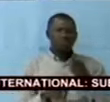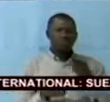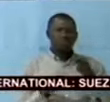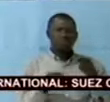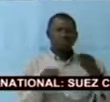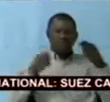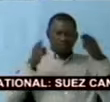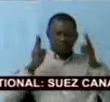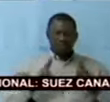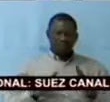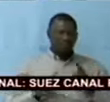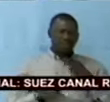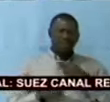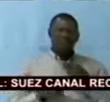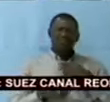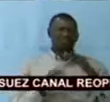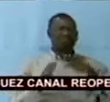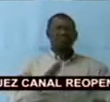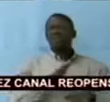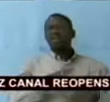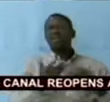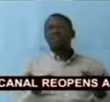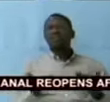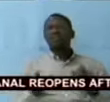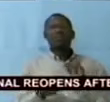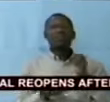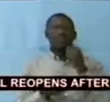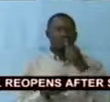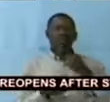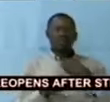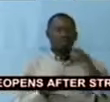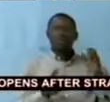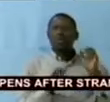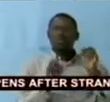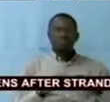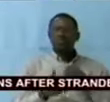do could be achieved by other provisions in the criminal code.